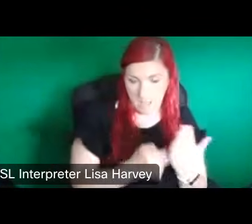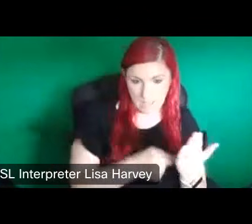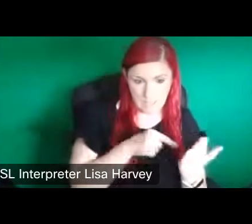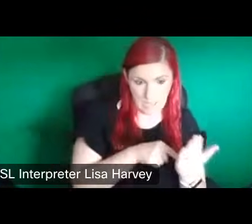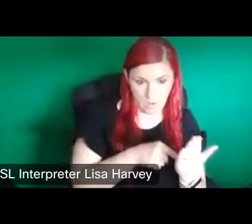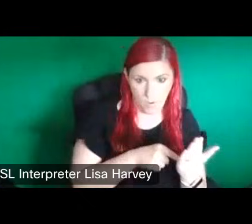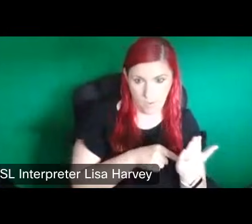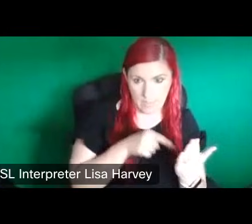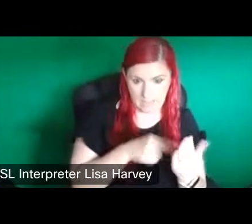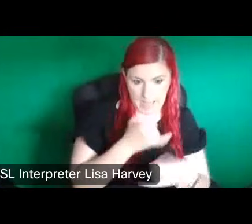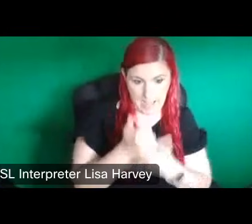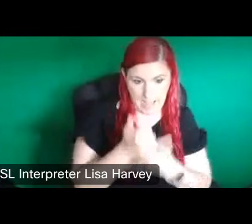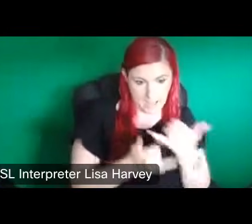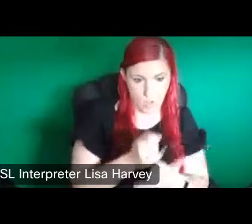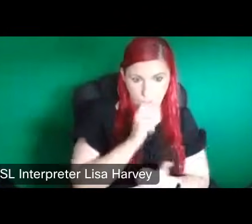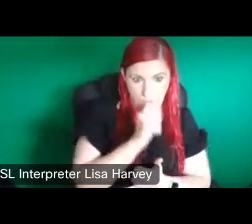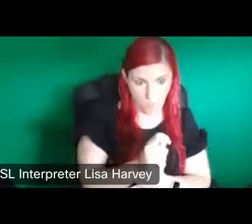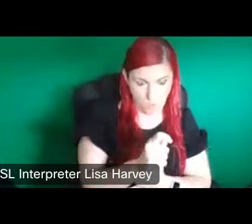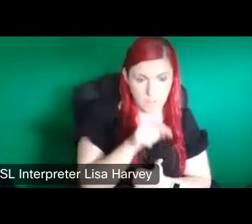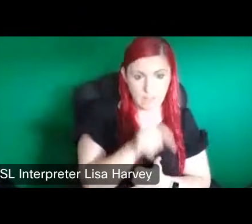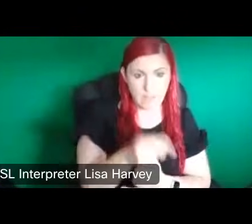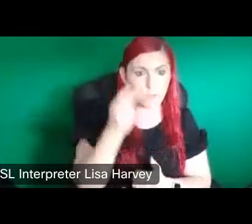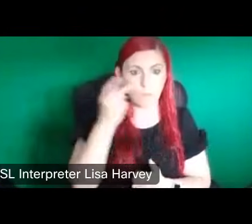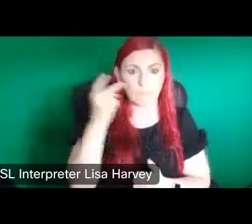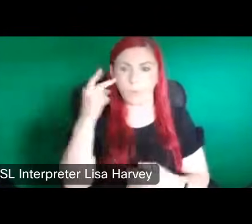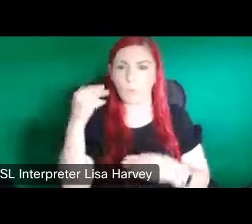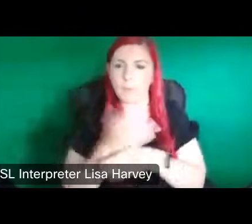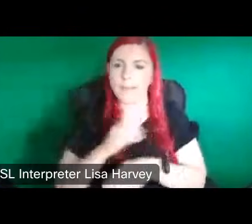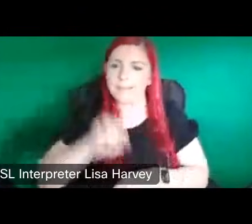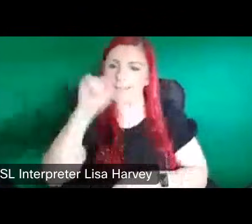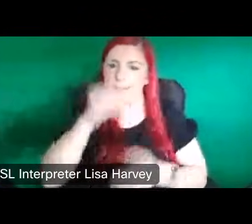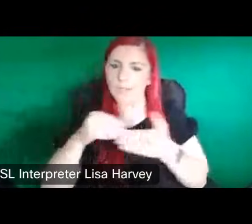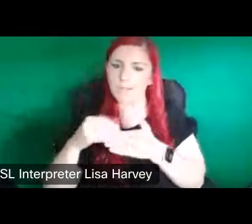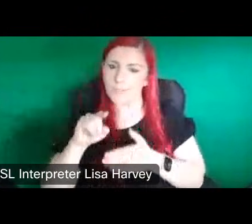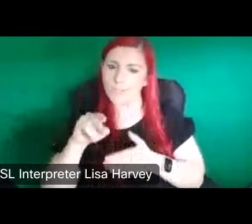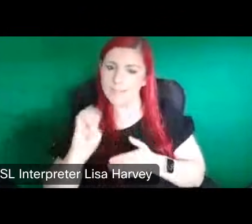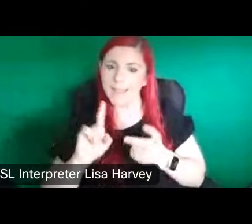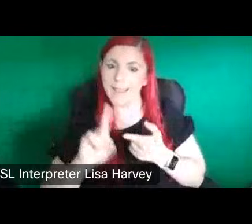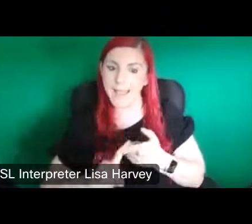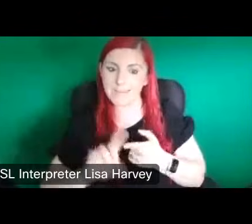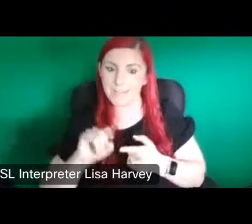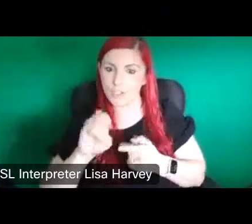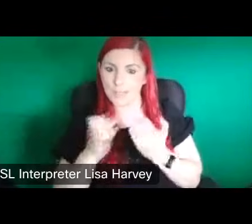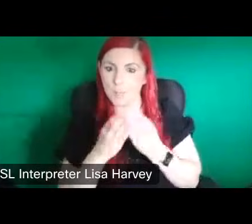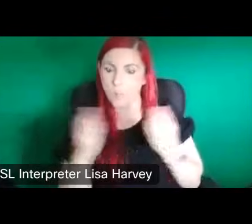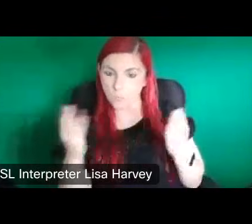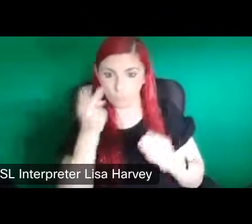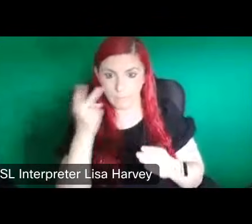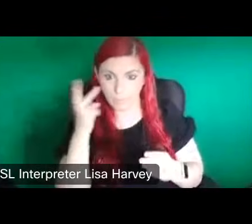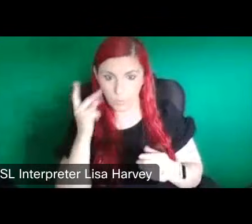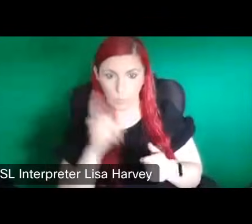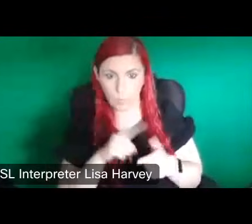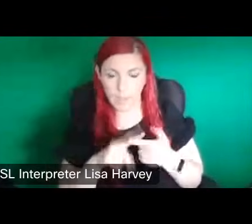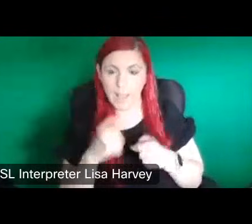annual report is reviewed by the HSE senior leadership team and the HSE board, and then submitted